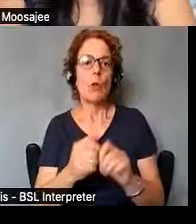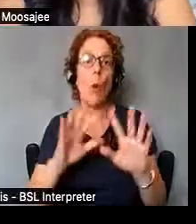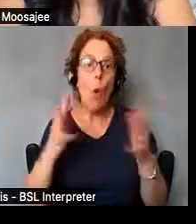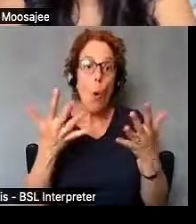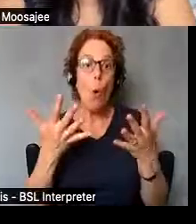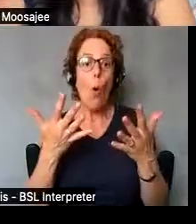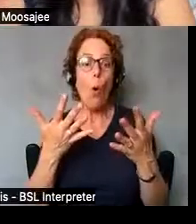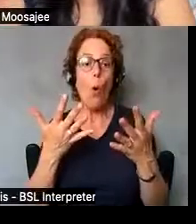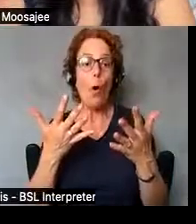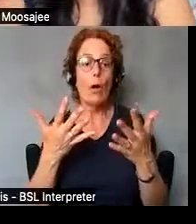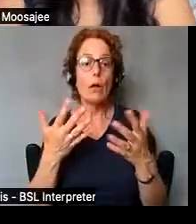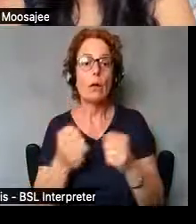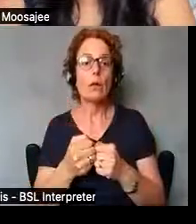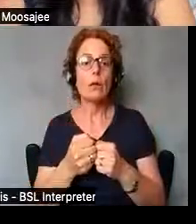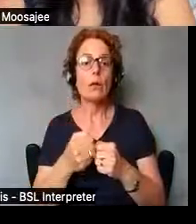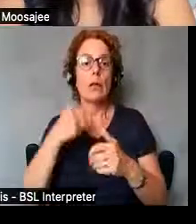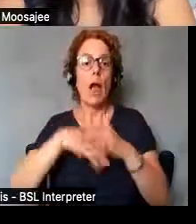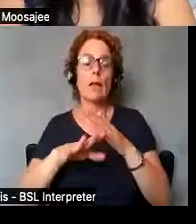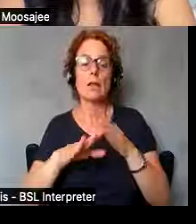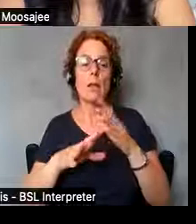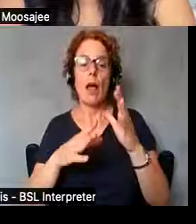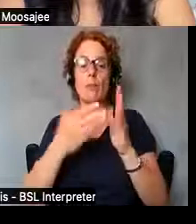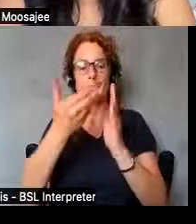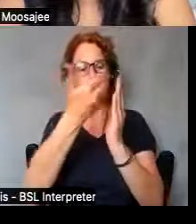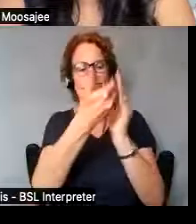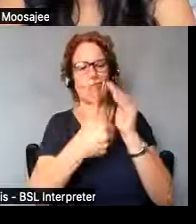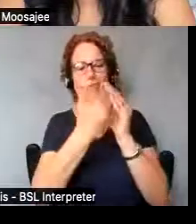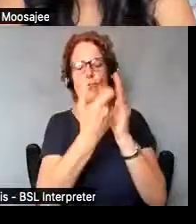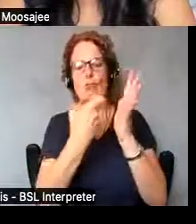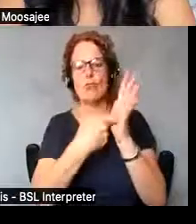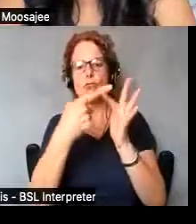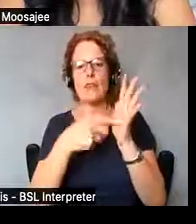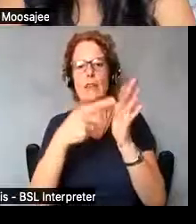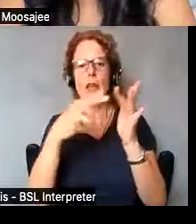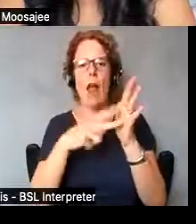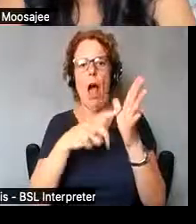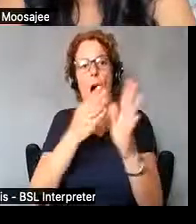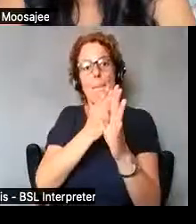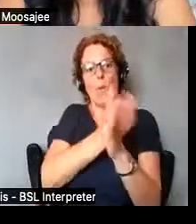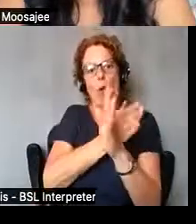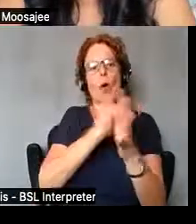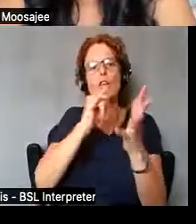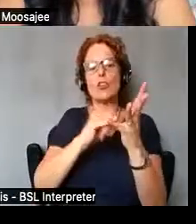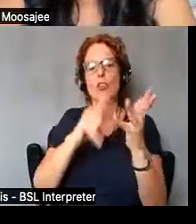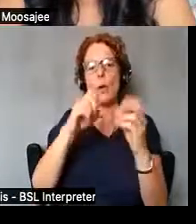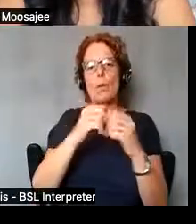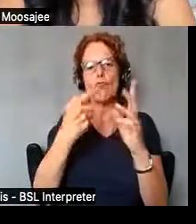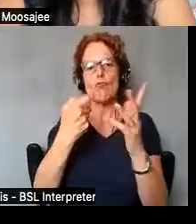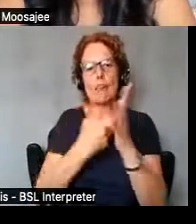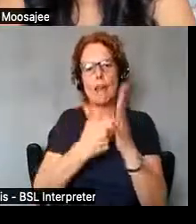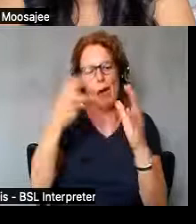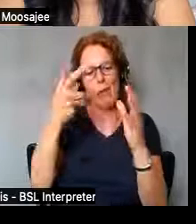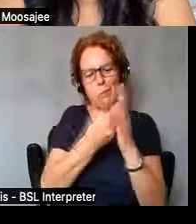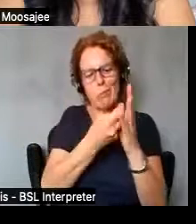or under the light-sensitive layer, the retina, called a subretinal injection. The vector